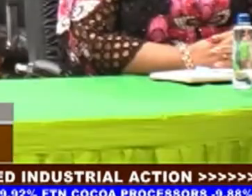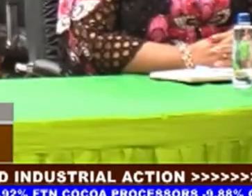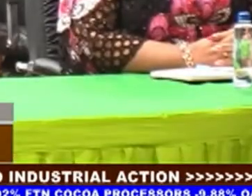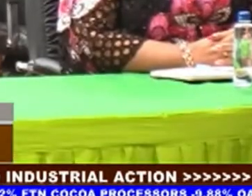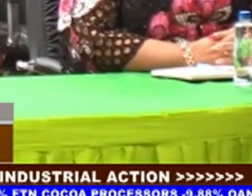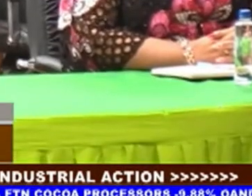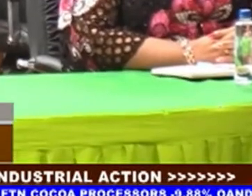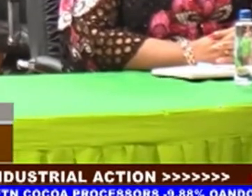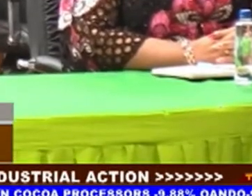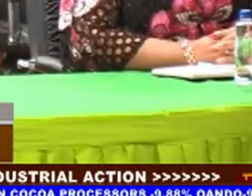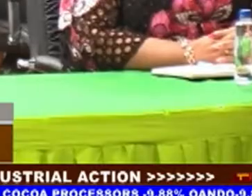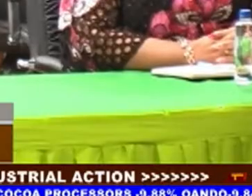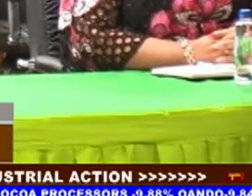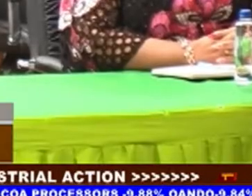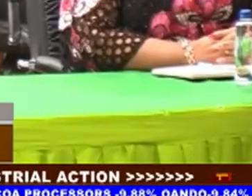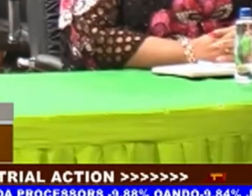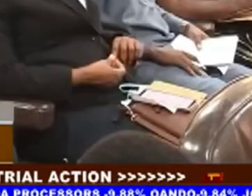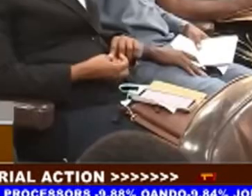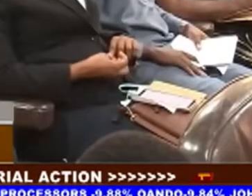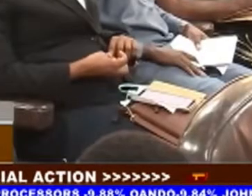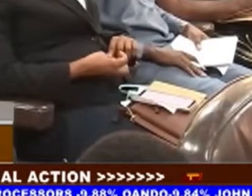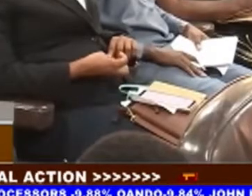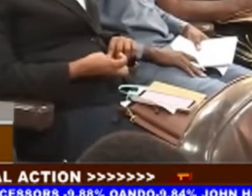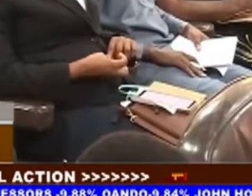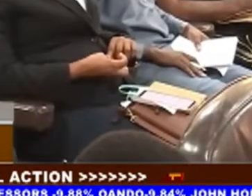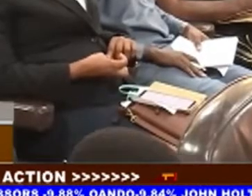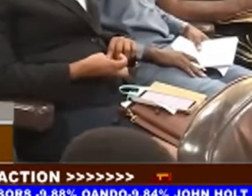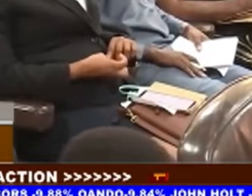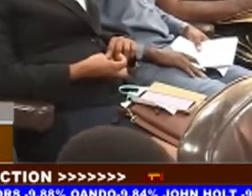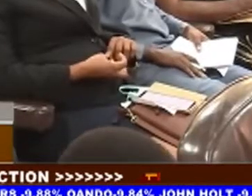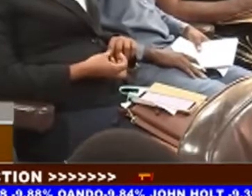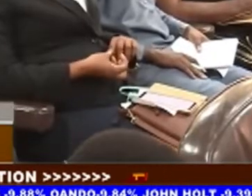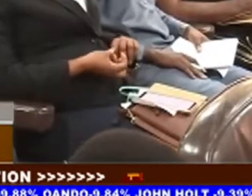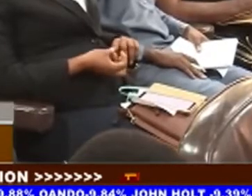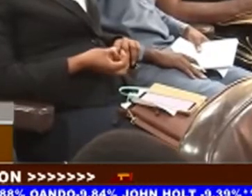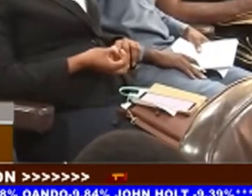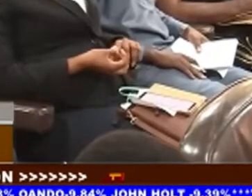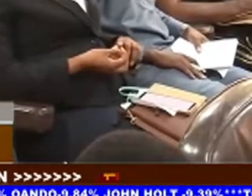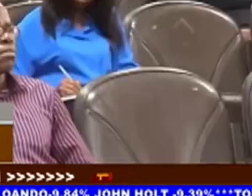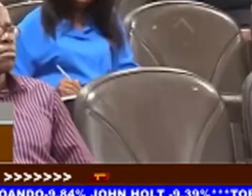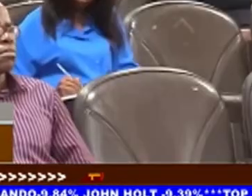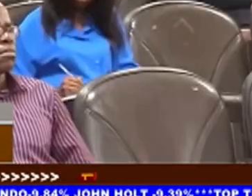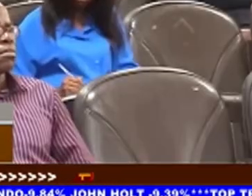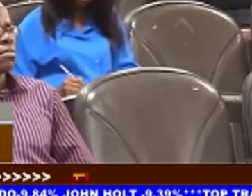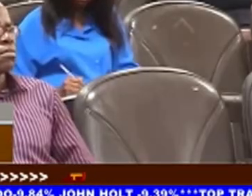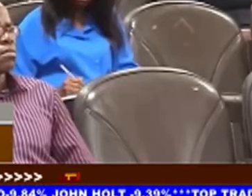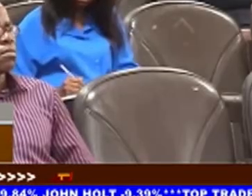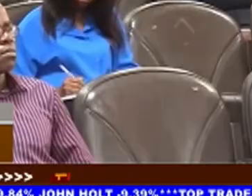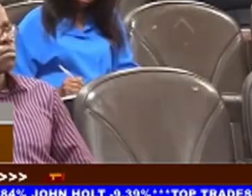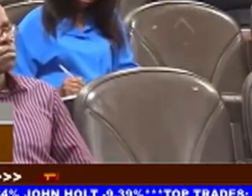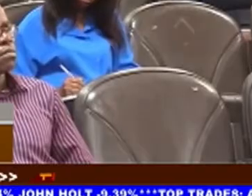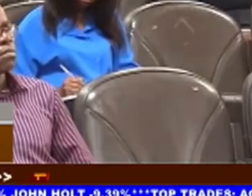as one of the basic pillars of democracy. He noted that the enactment of the Freedom of Information Act was Nigeria's deliberate effort